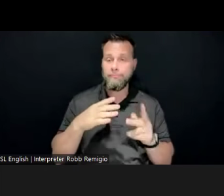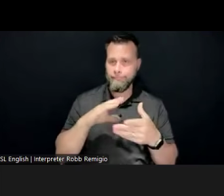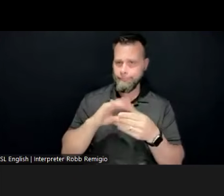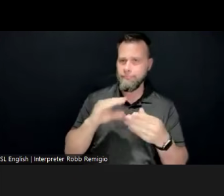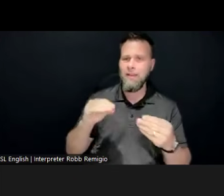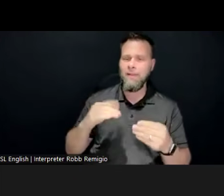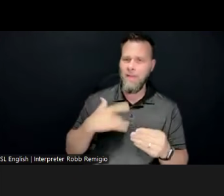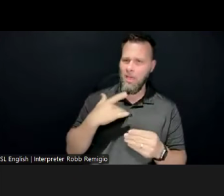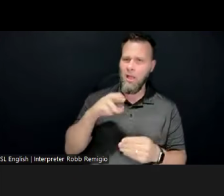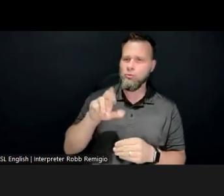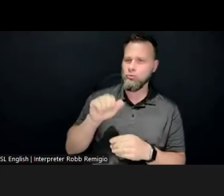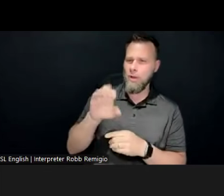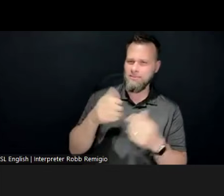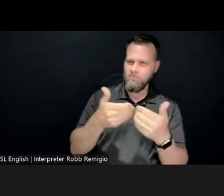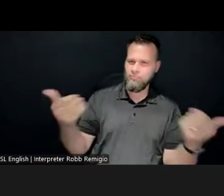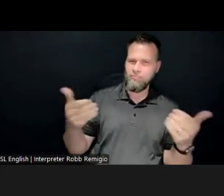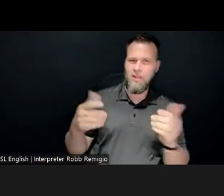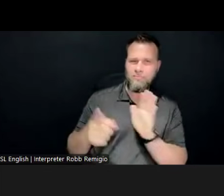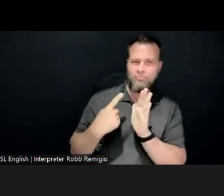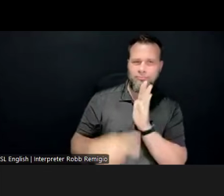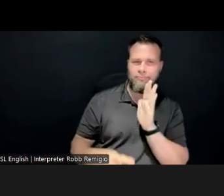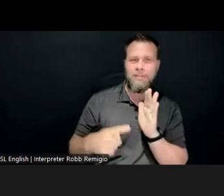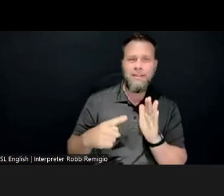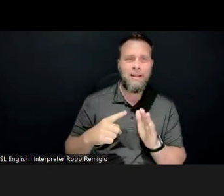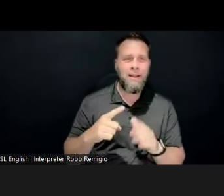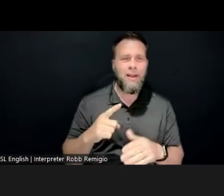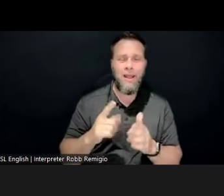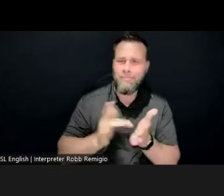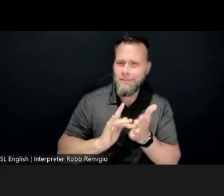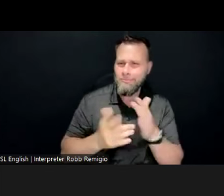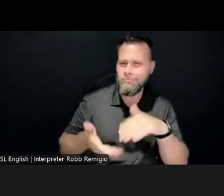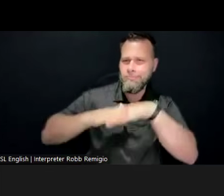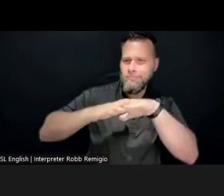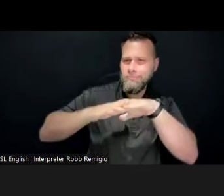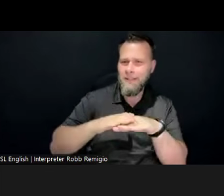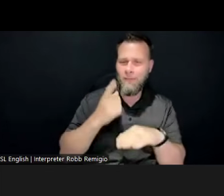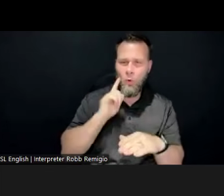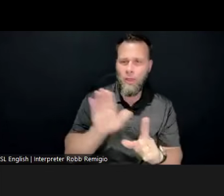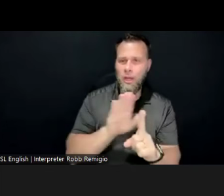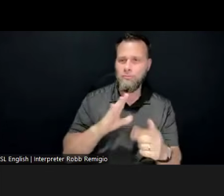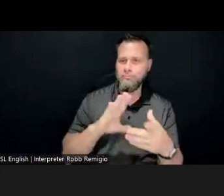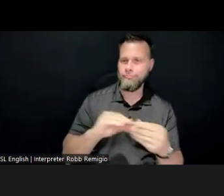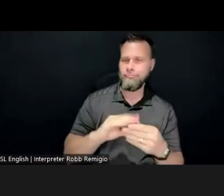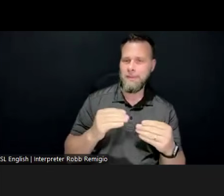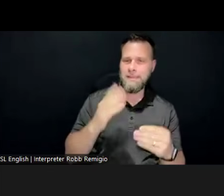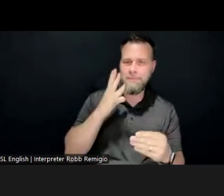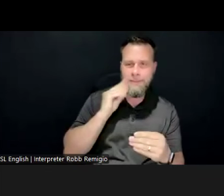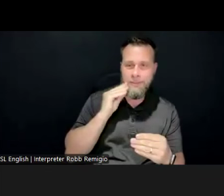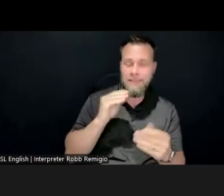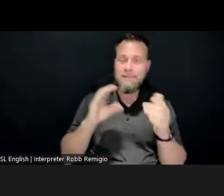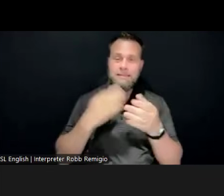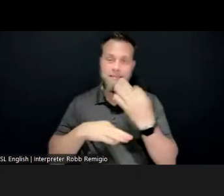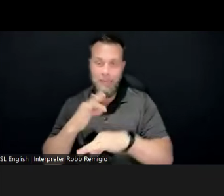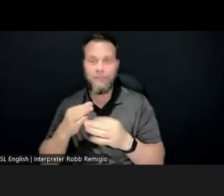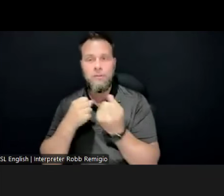overly medicated for their symptoms and circumstances rather than receiving supports and services. One quote says, I feel